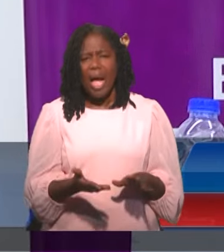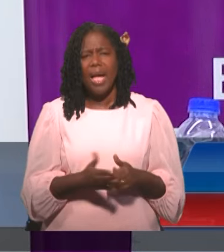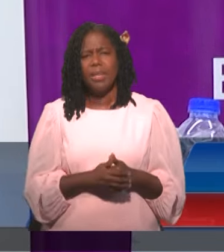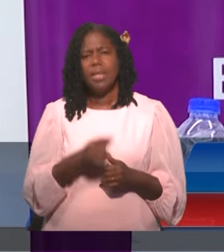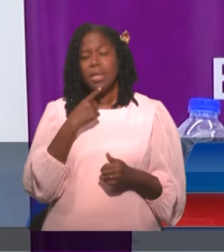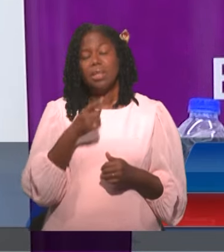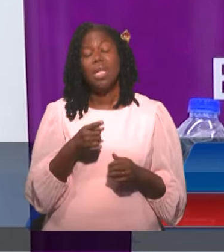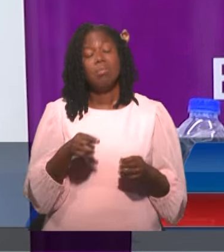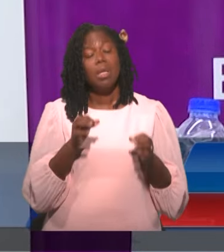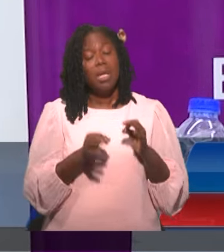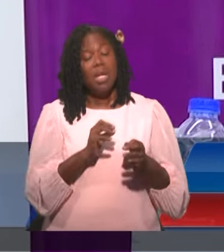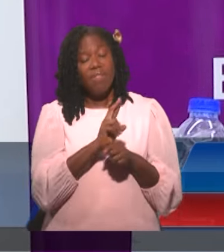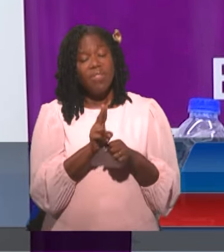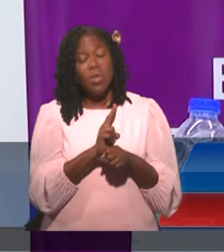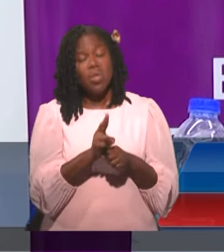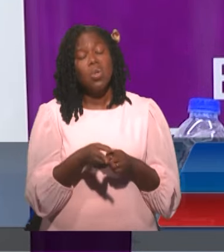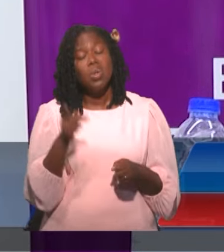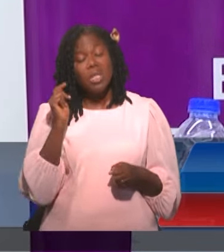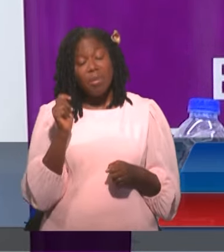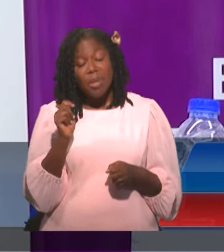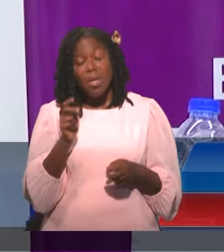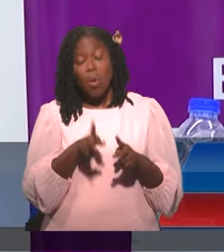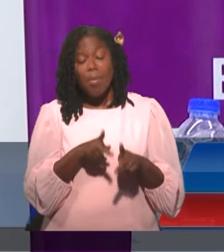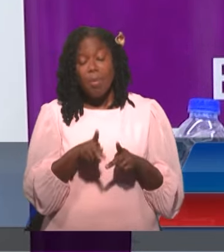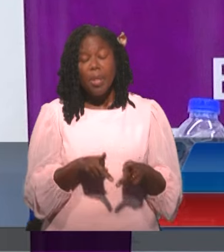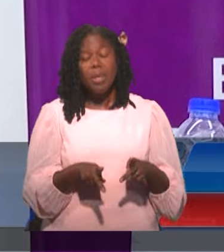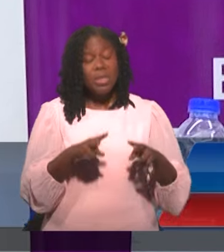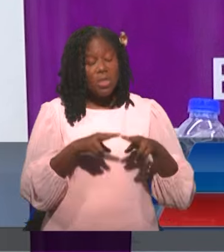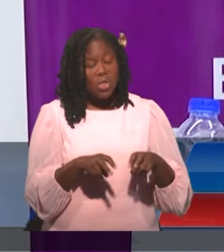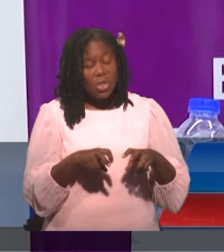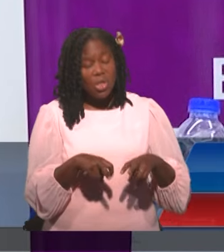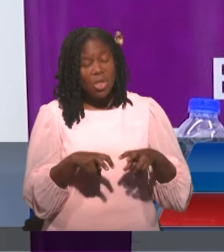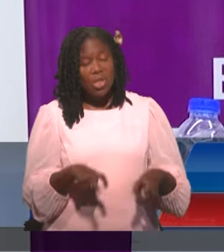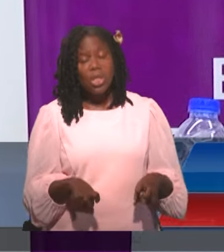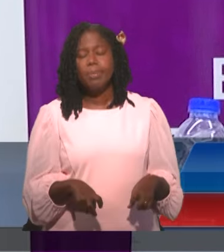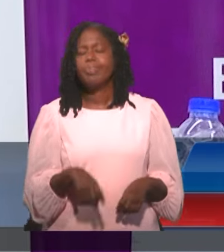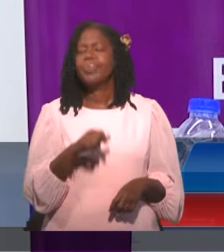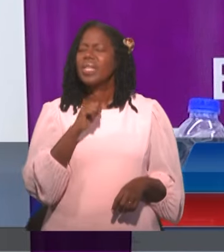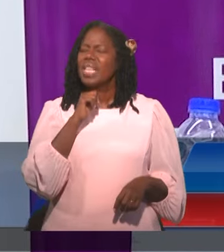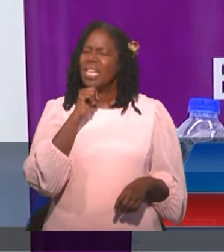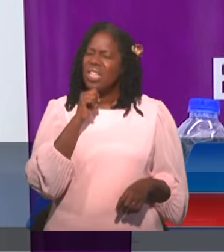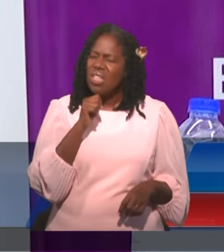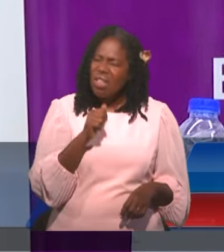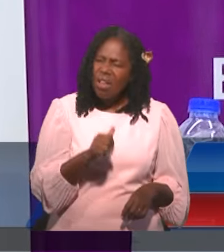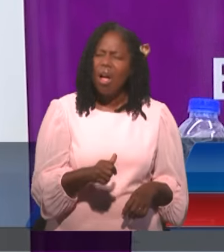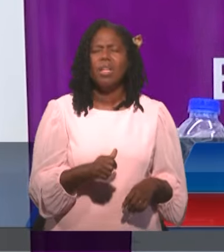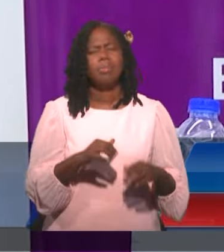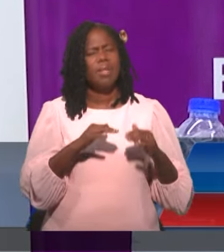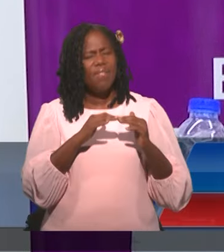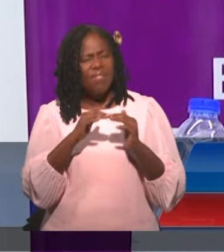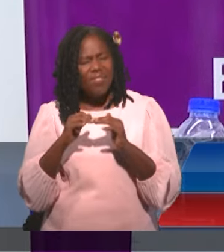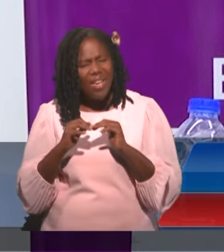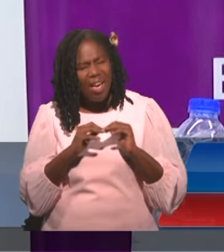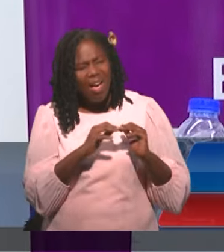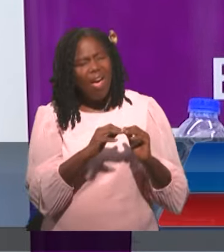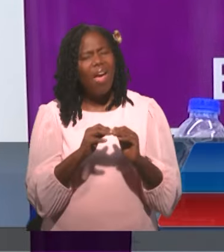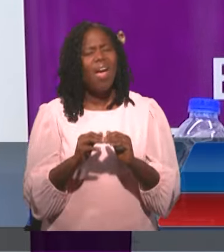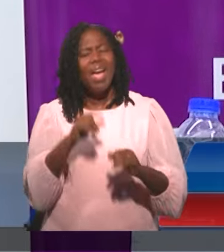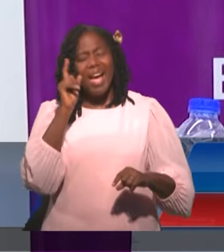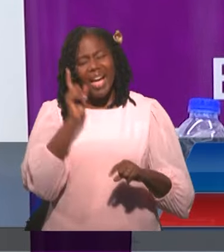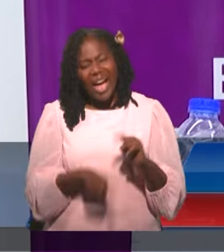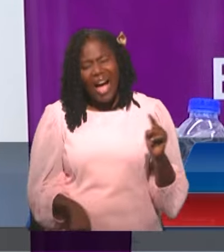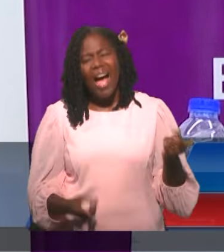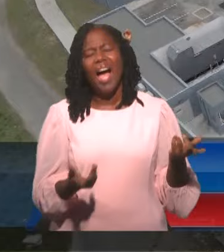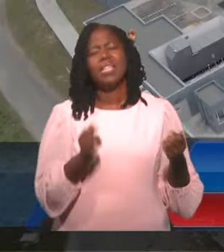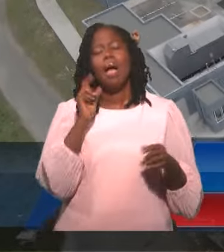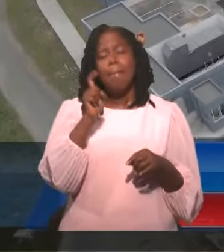thorough, lacks the objectivity and impartiality required in situations of this